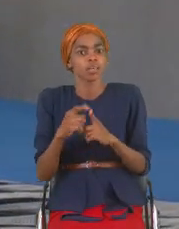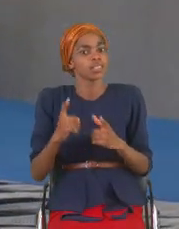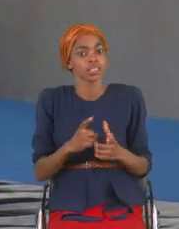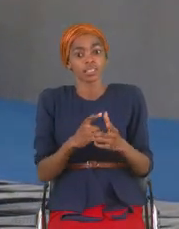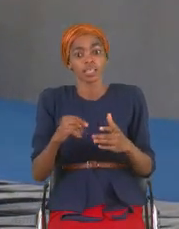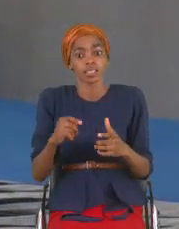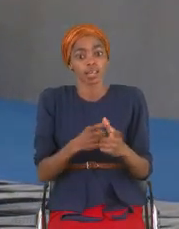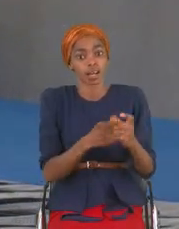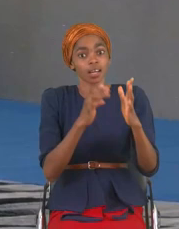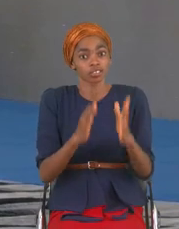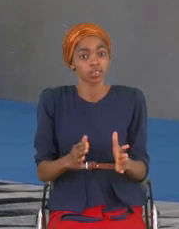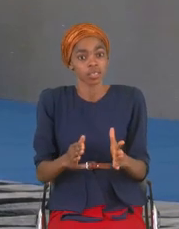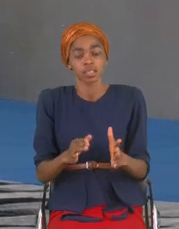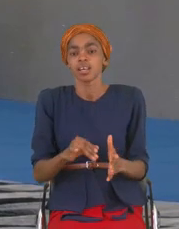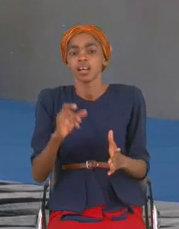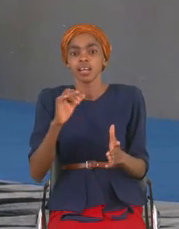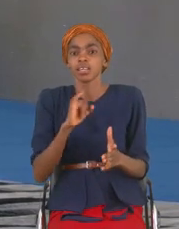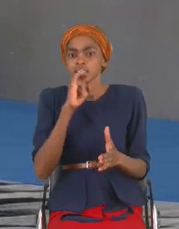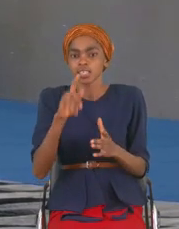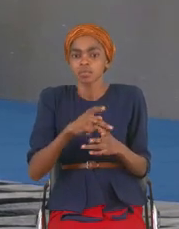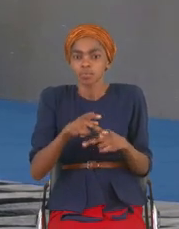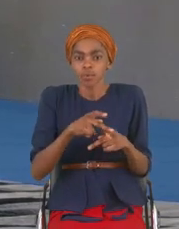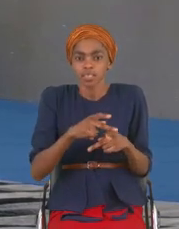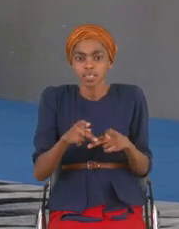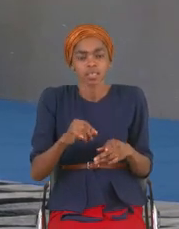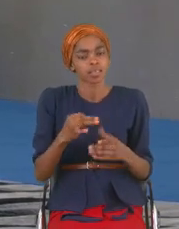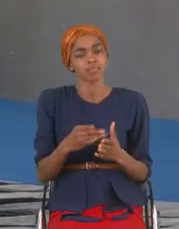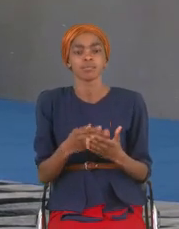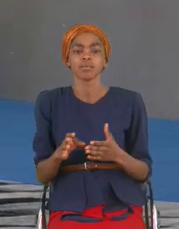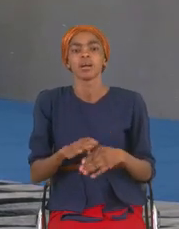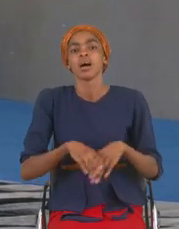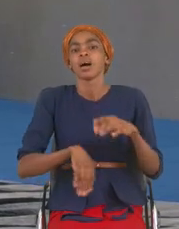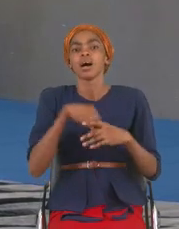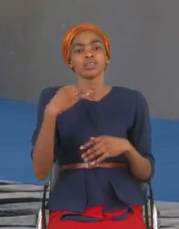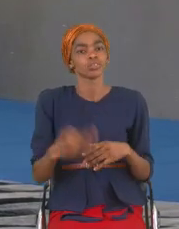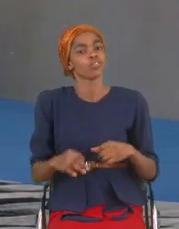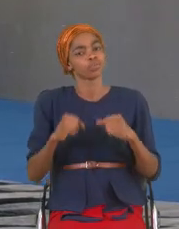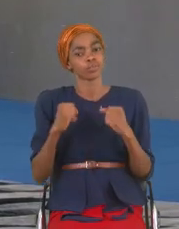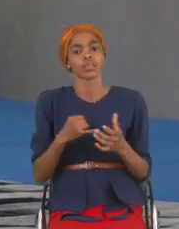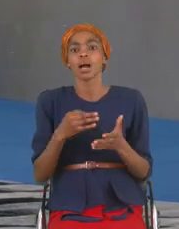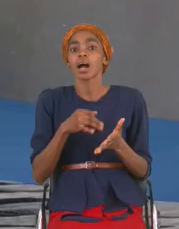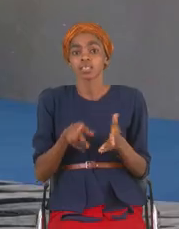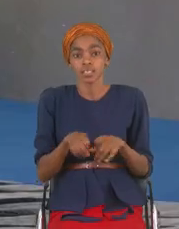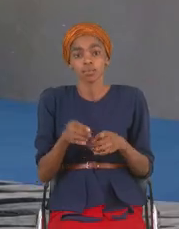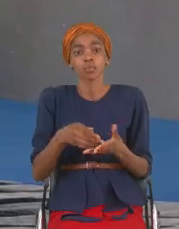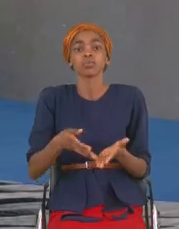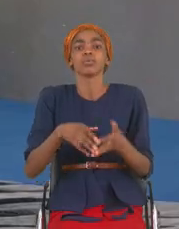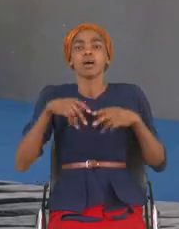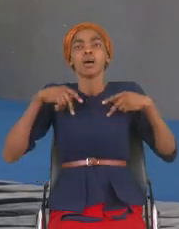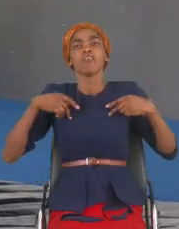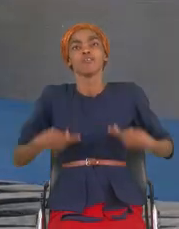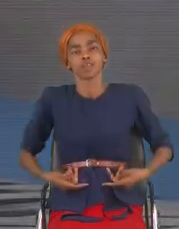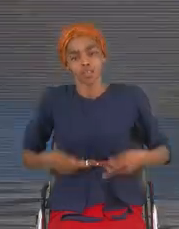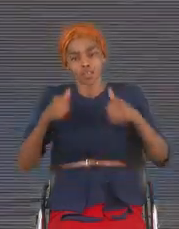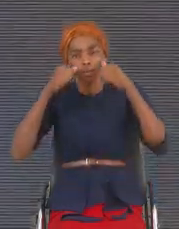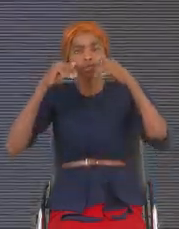is practicing, he would almost be out of breath, as if he's going to faint, as if he's going